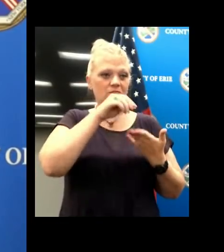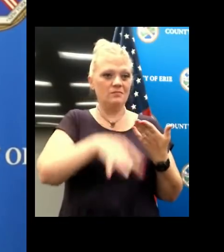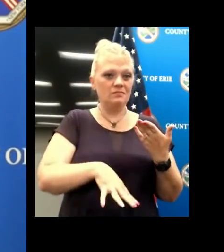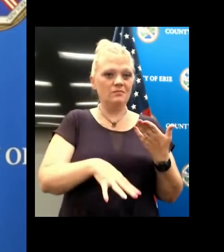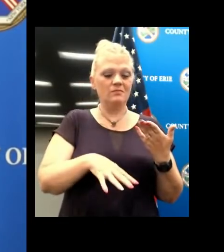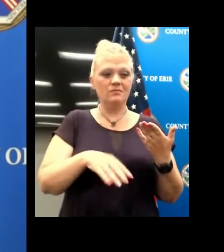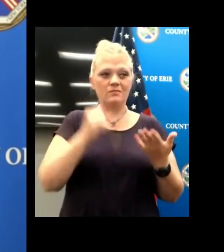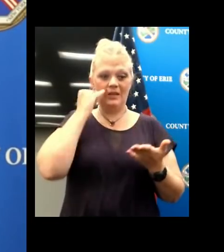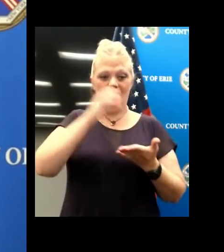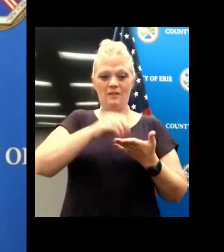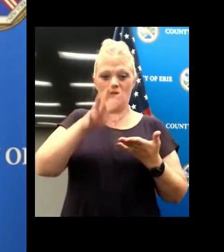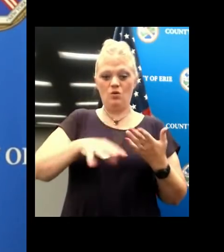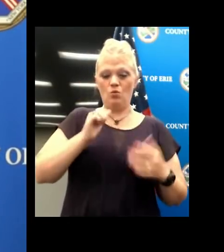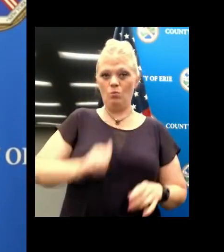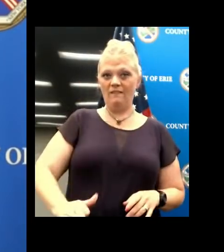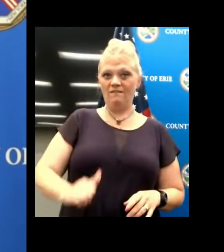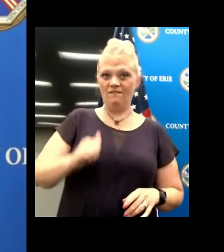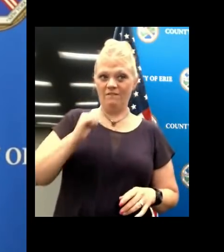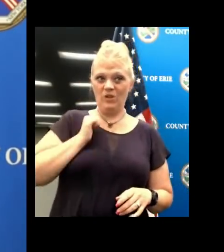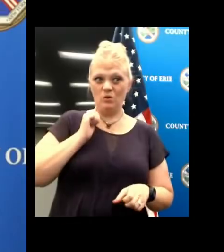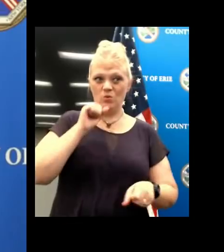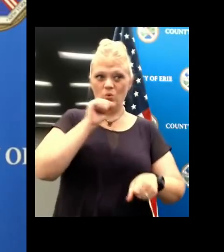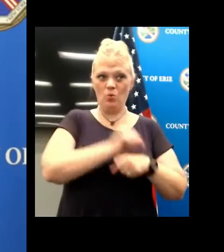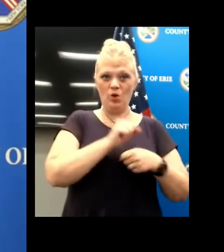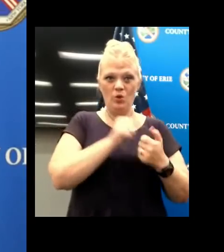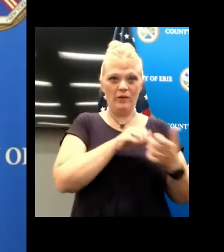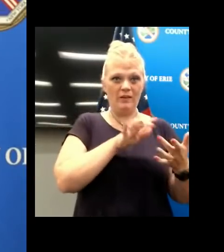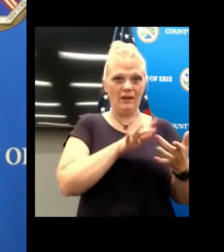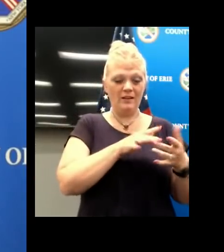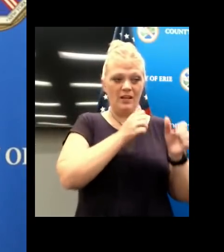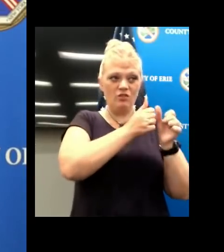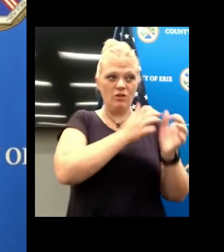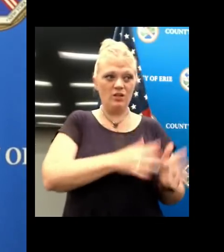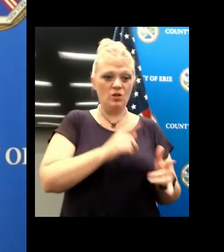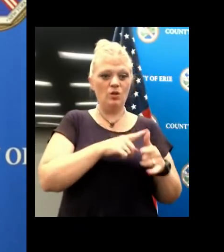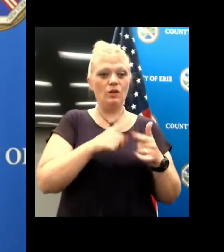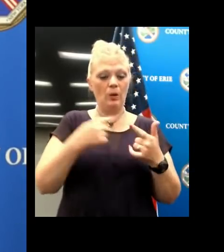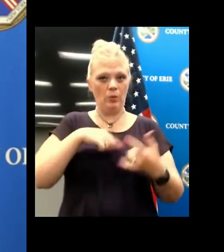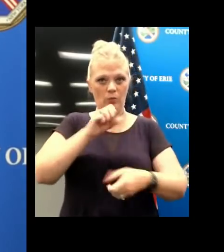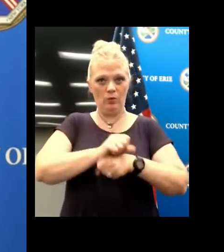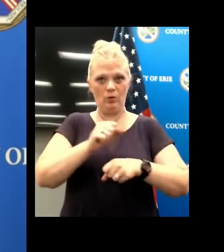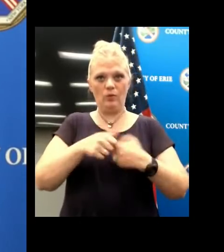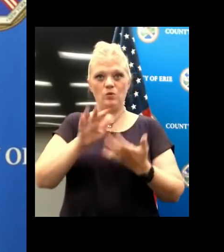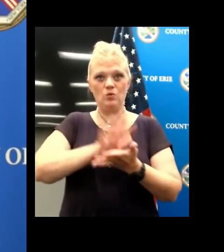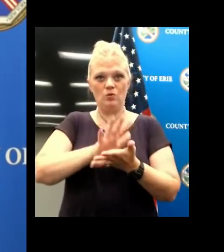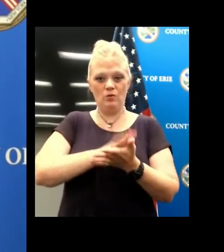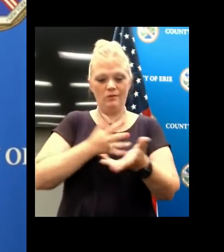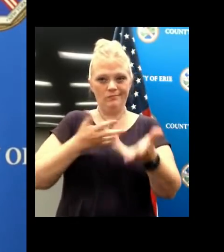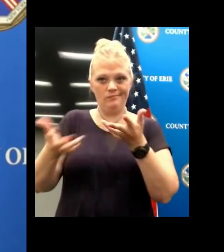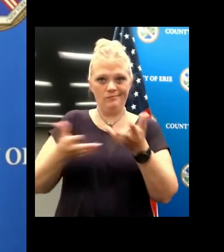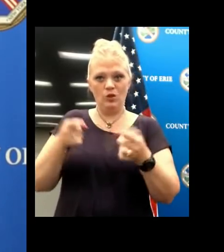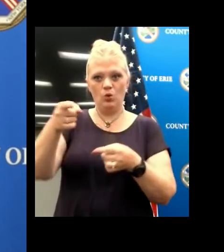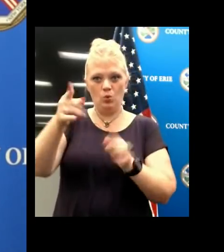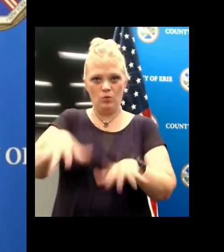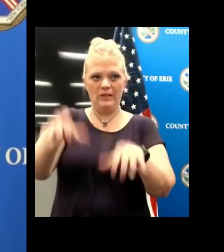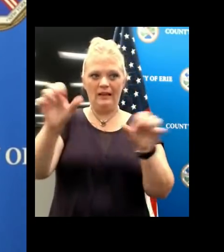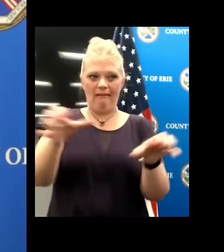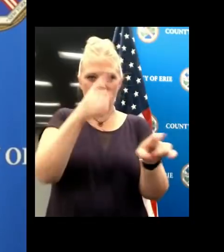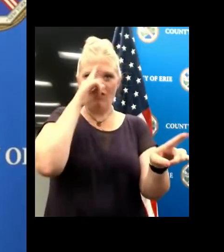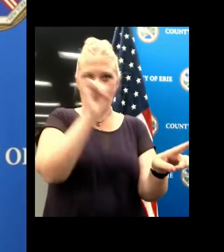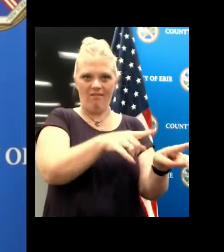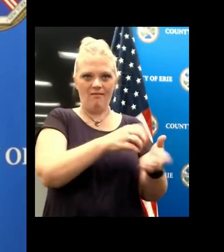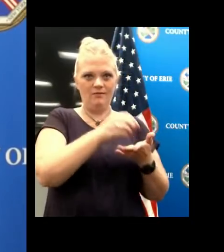If a student is refusing to work with our contact tracer, we are working with the schools, and we are telling the schools to take appropriate action for that